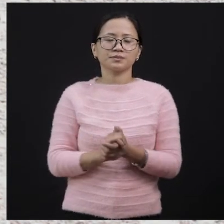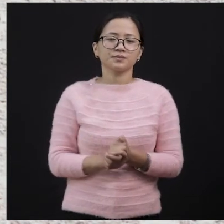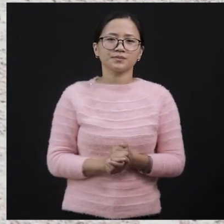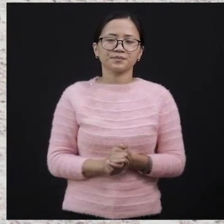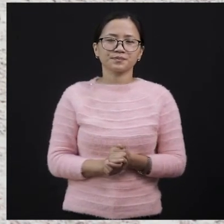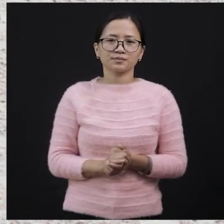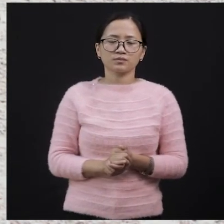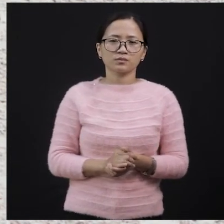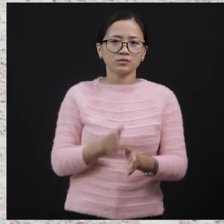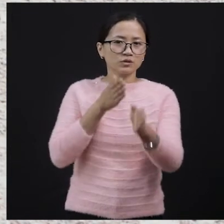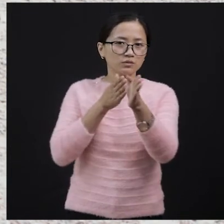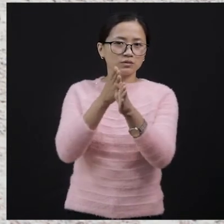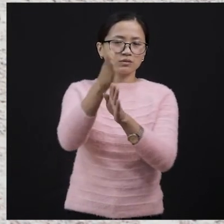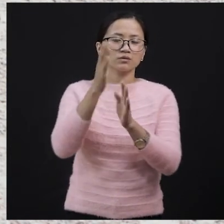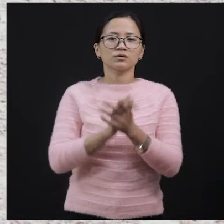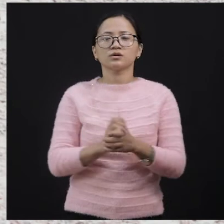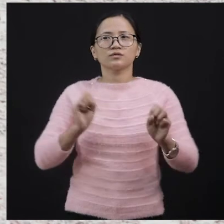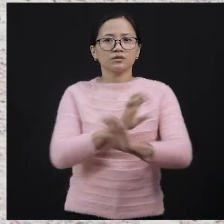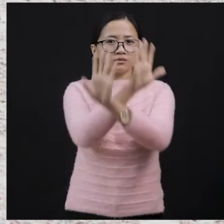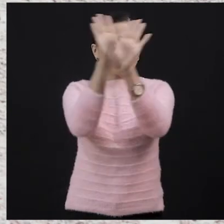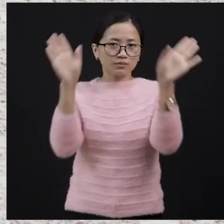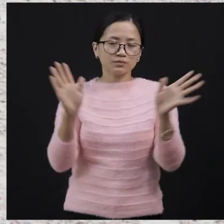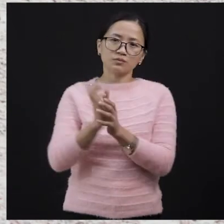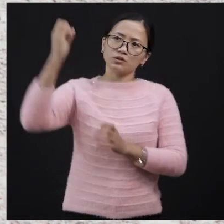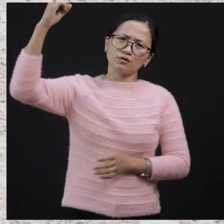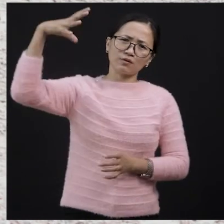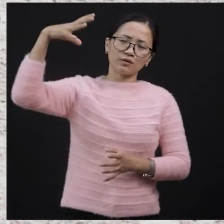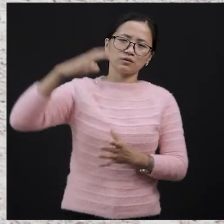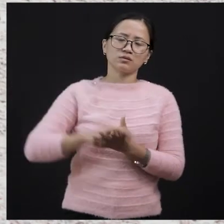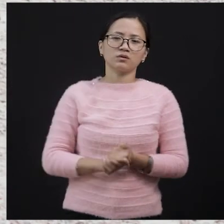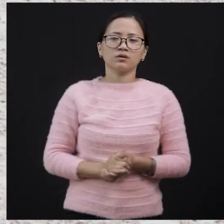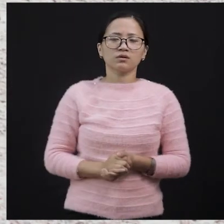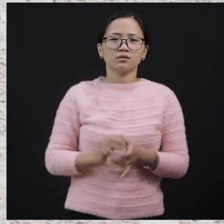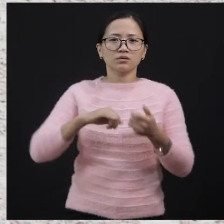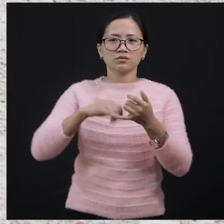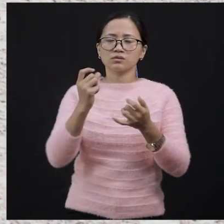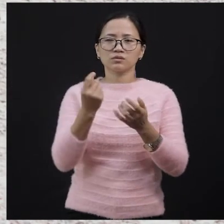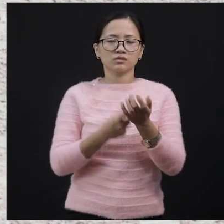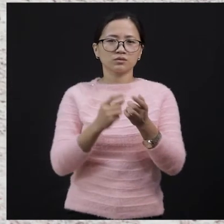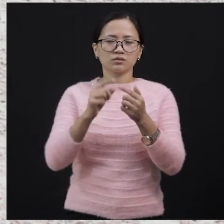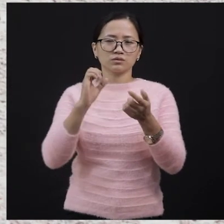opposite to the direction of the light or the source of light.